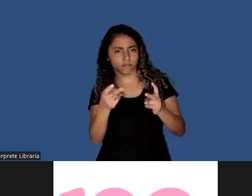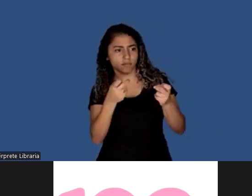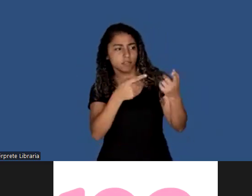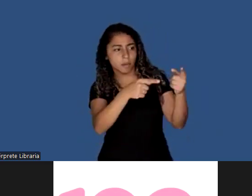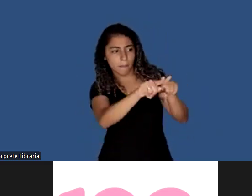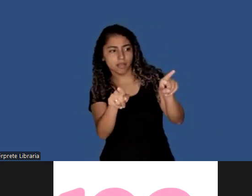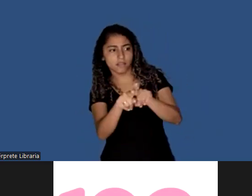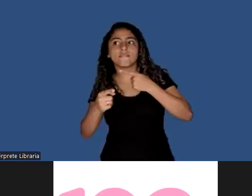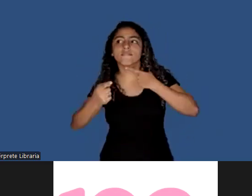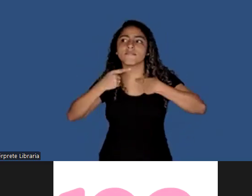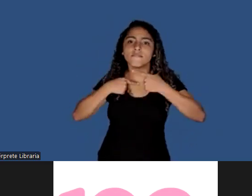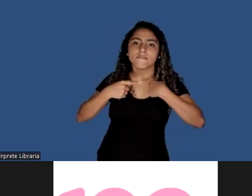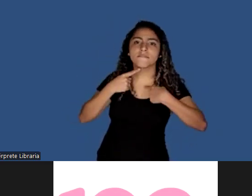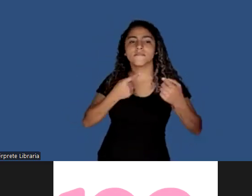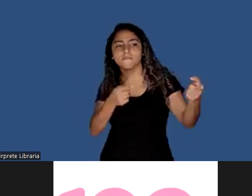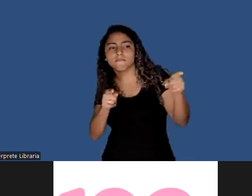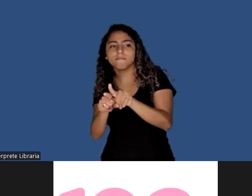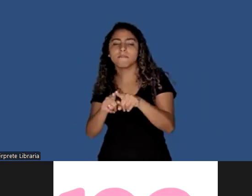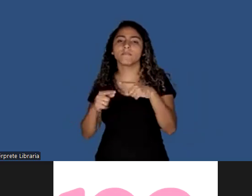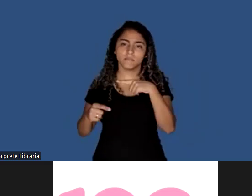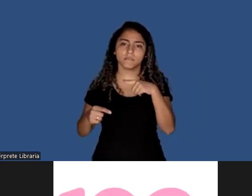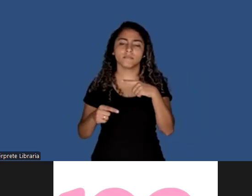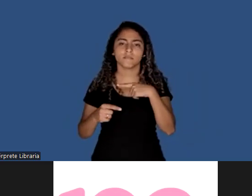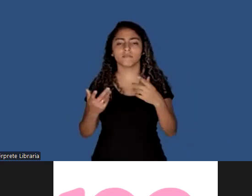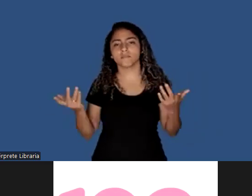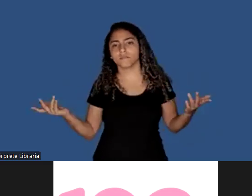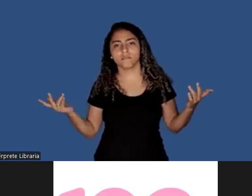We've seen great appetite on the part of our partners.